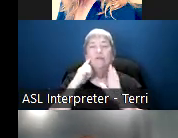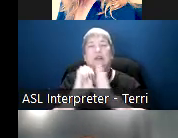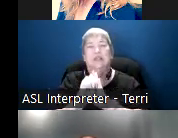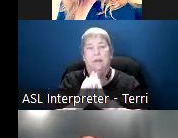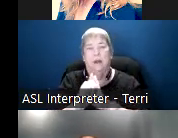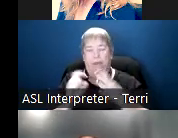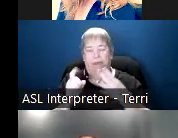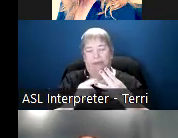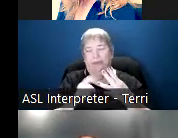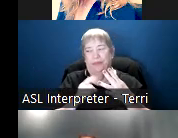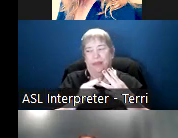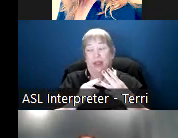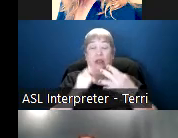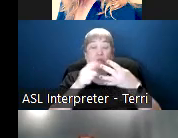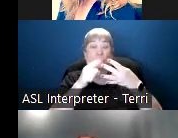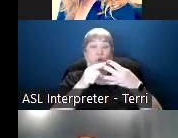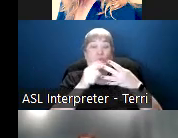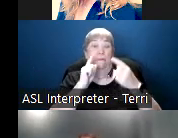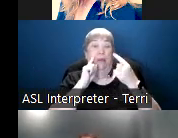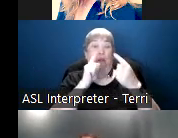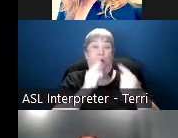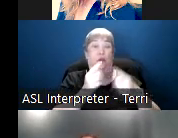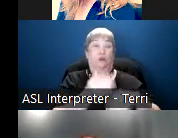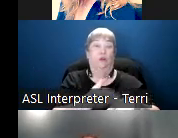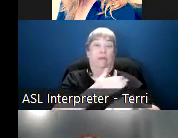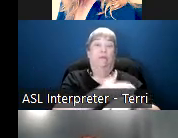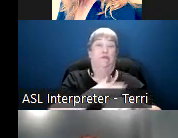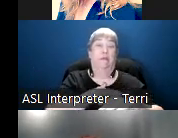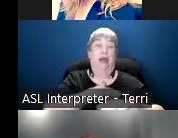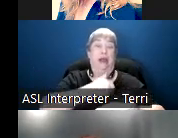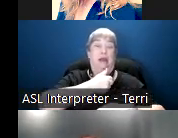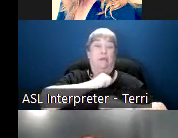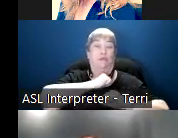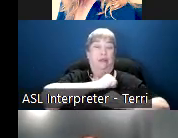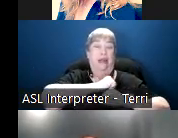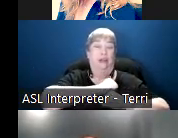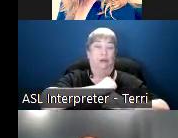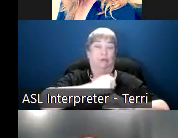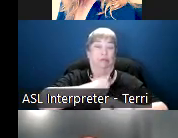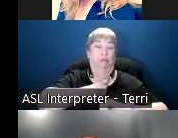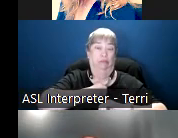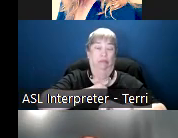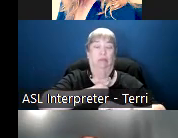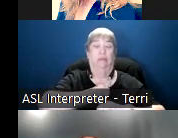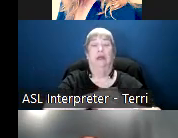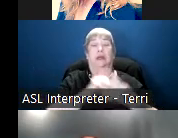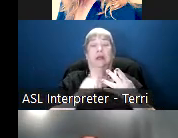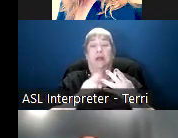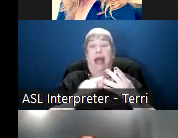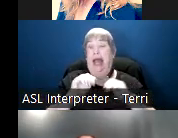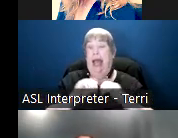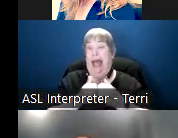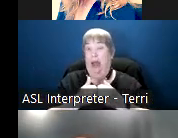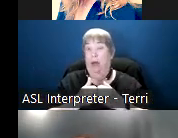your goal was to increase protective factors for self-care. A strategy may be to increase